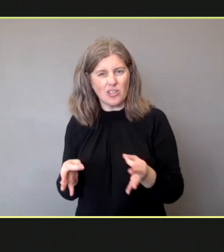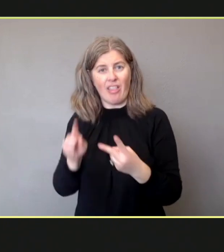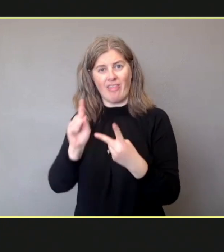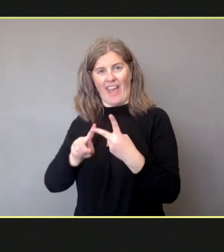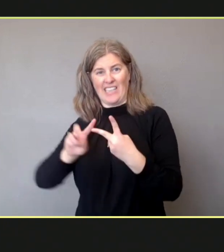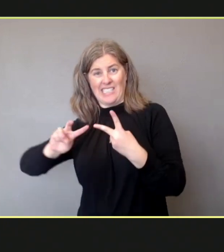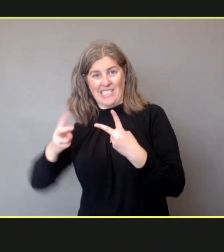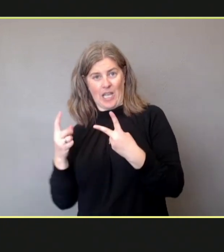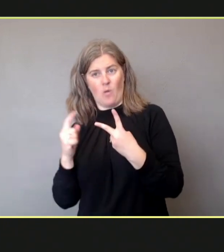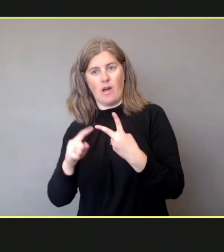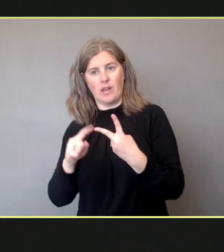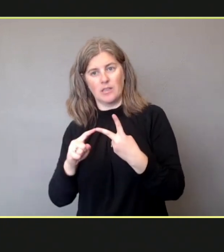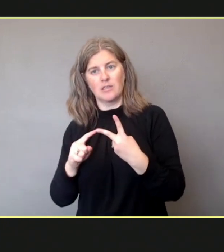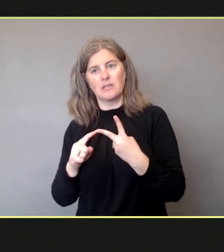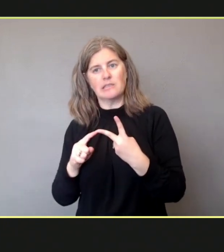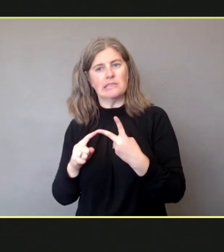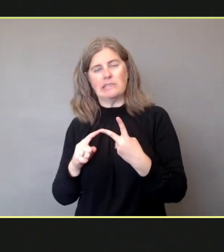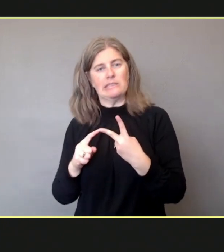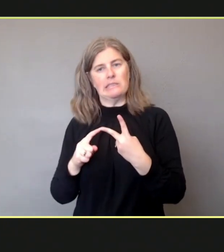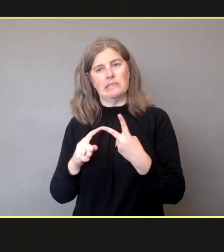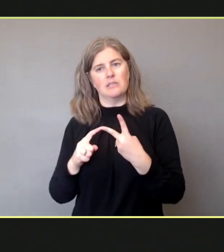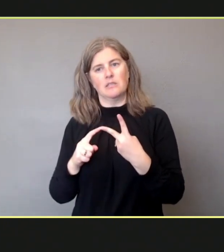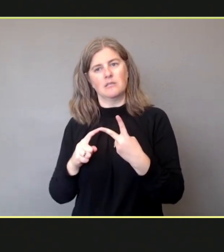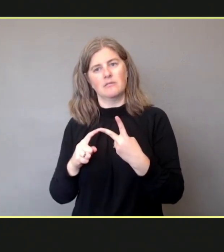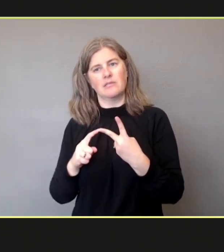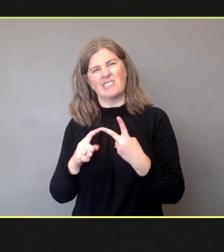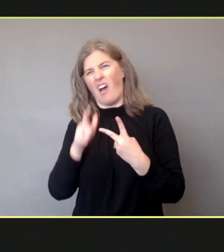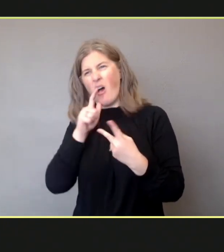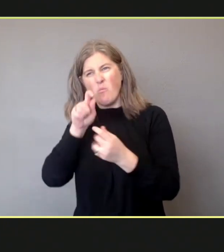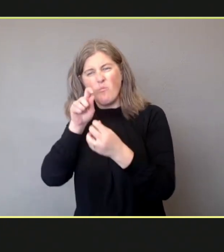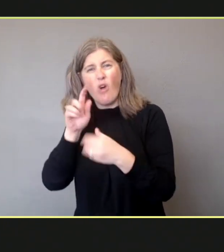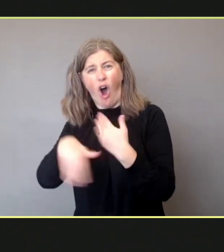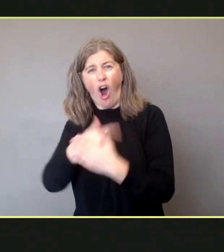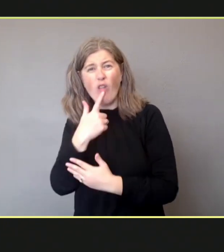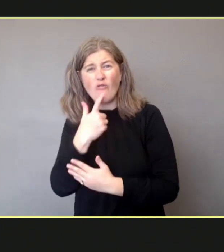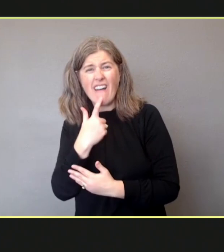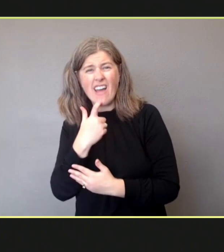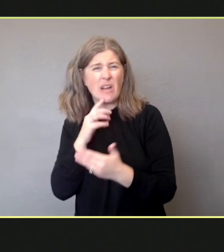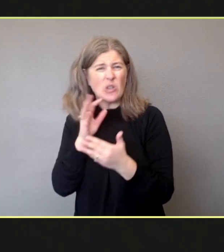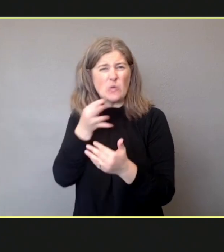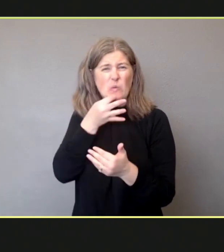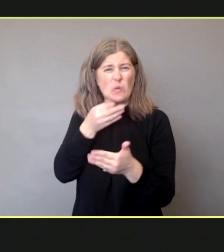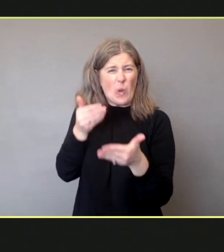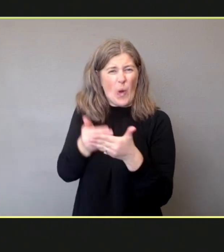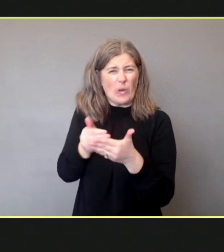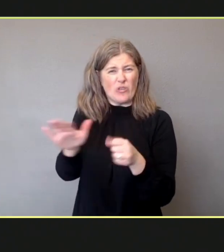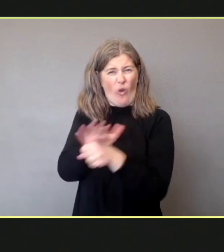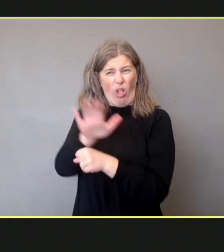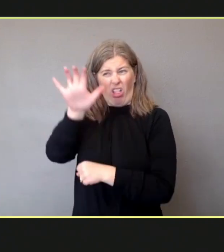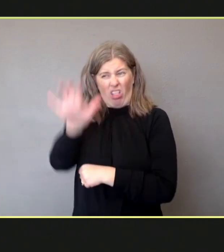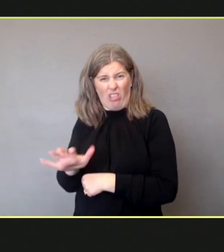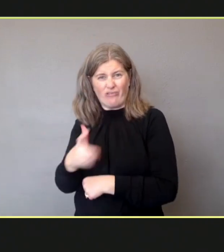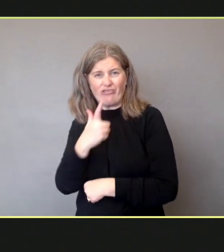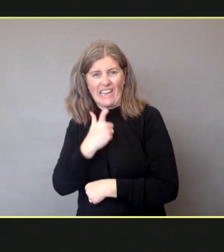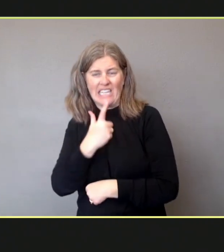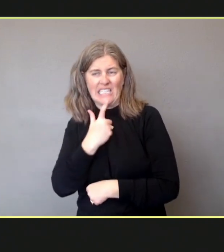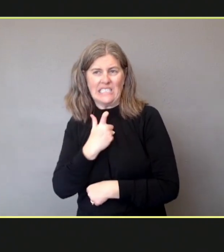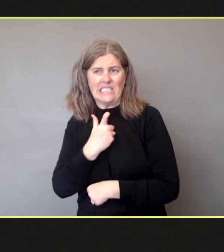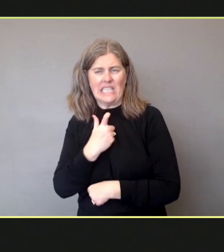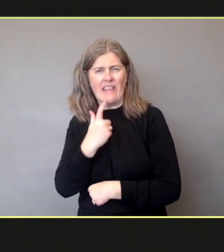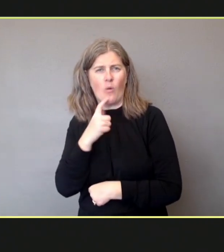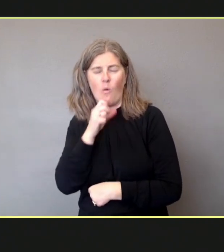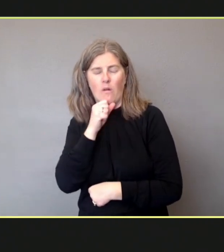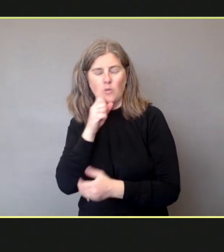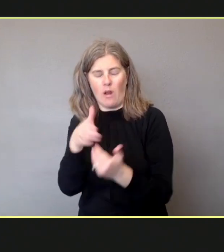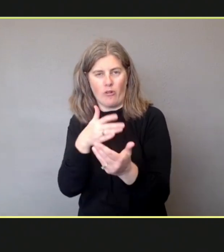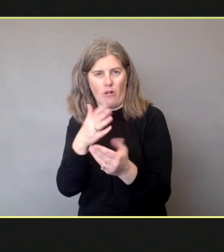one isn't all red either, but it's almost all red. It's, I think, maybe or orange or whatever